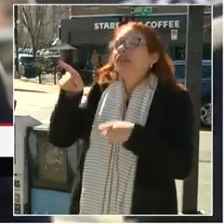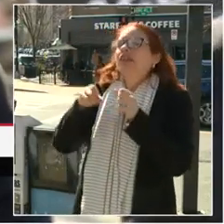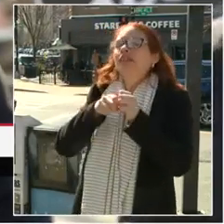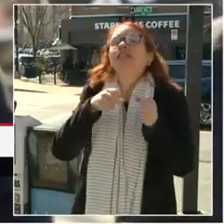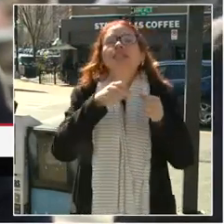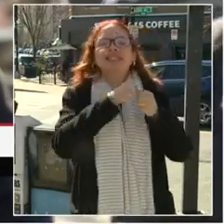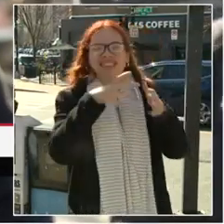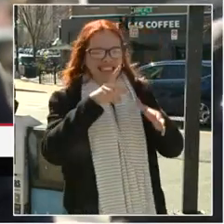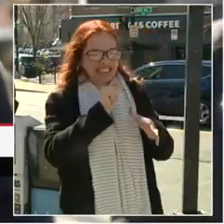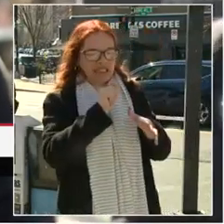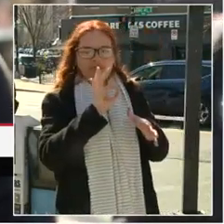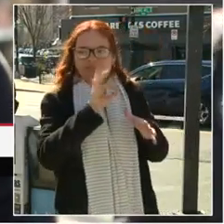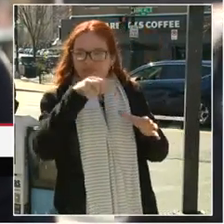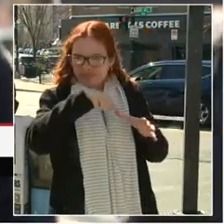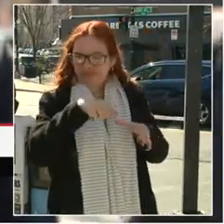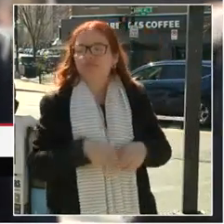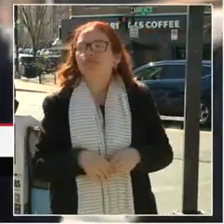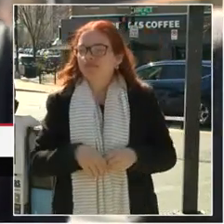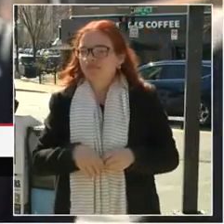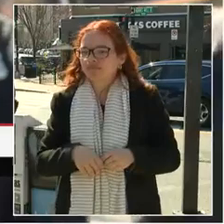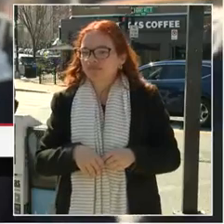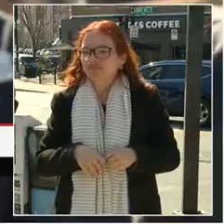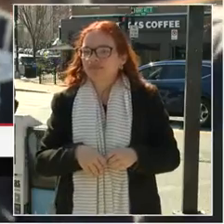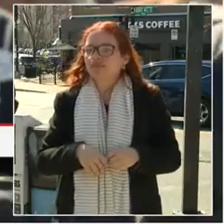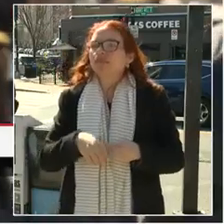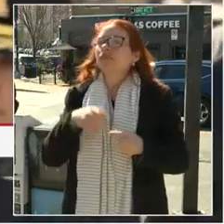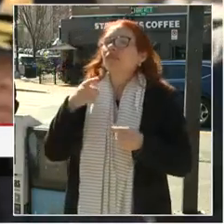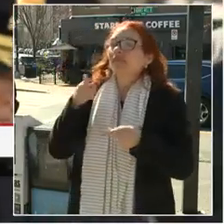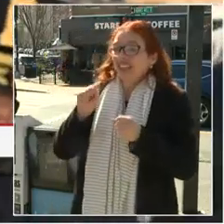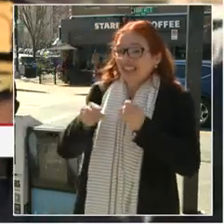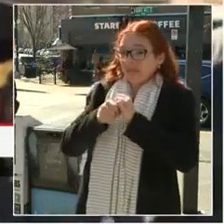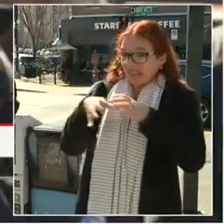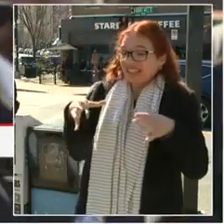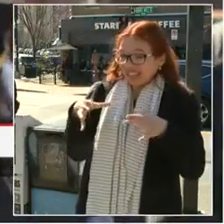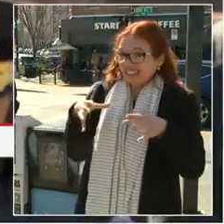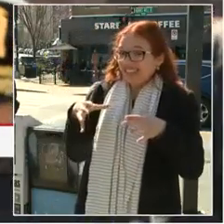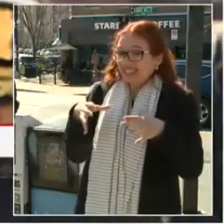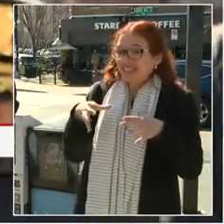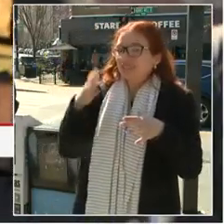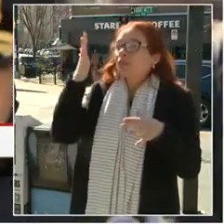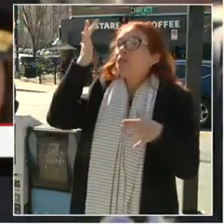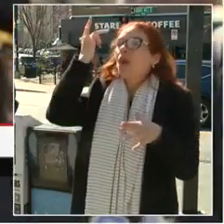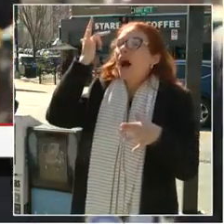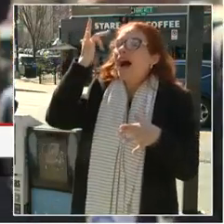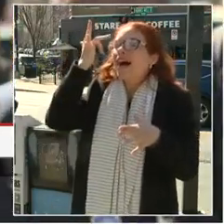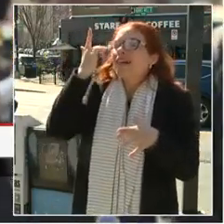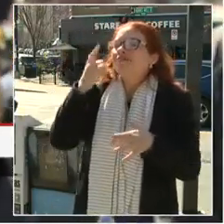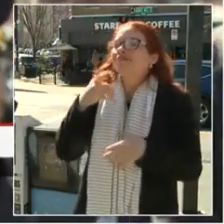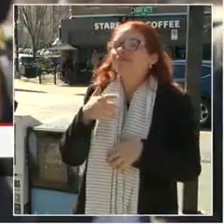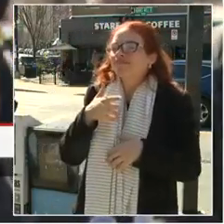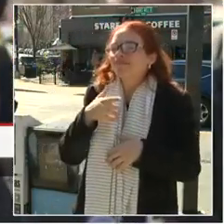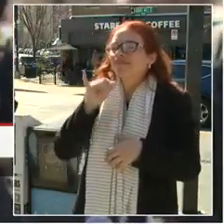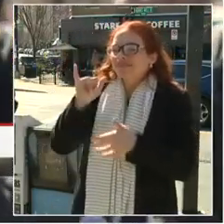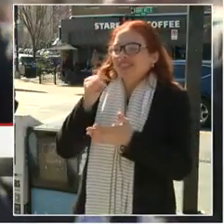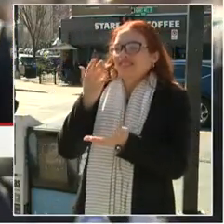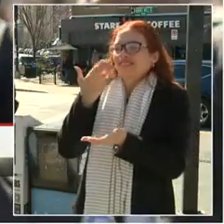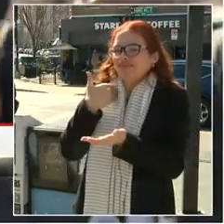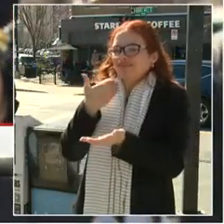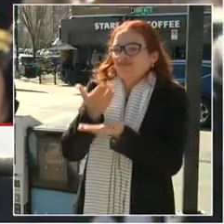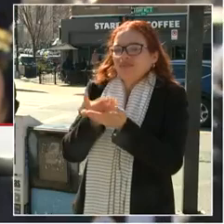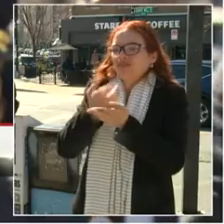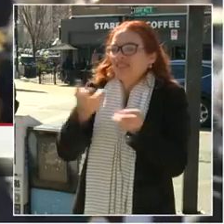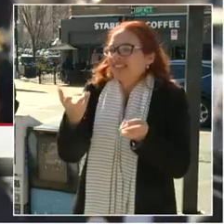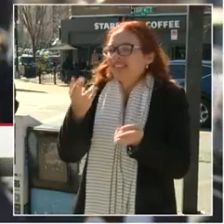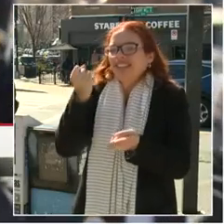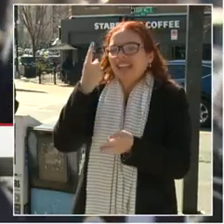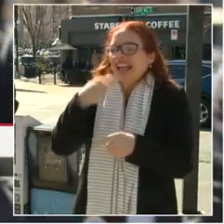area. Well, we're expanding as we have resources. So we can't say that every community